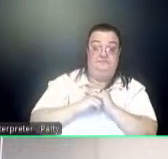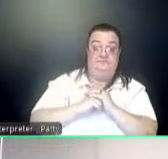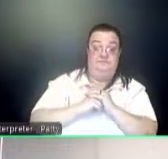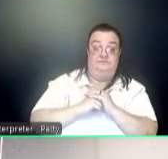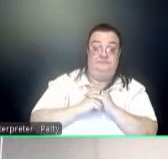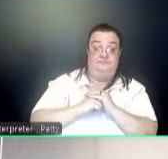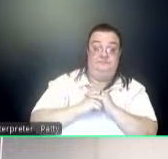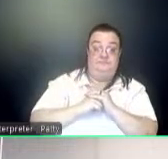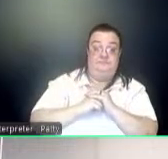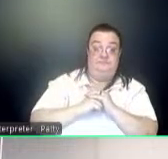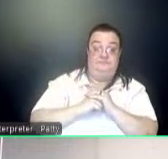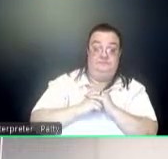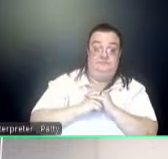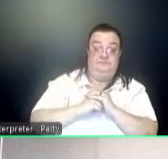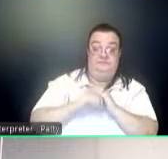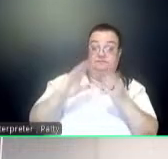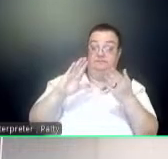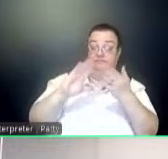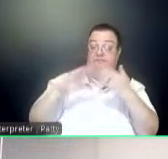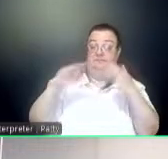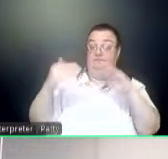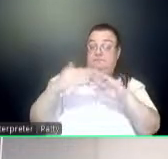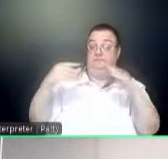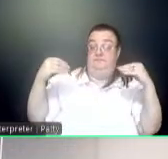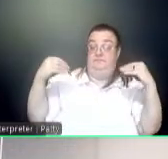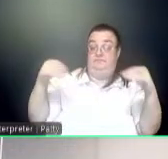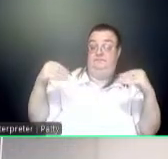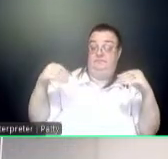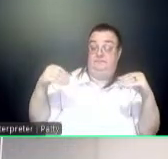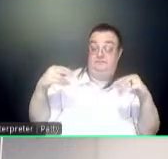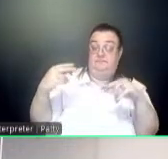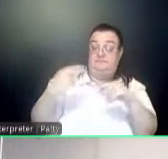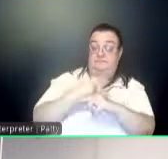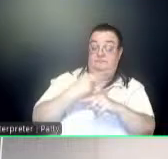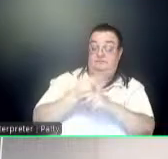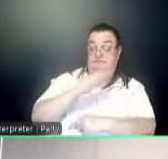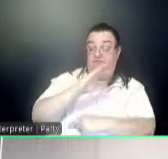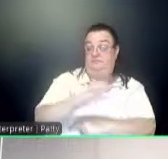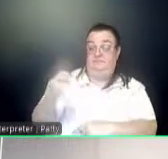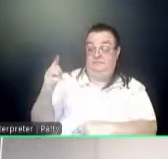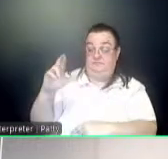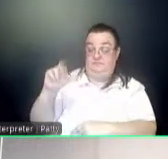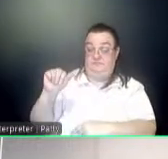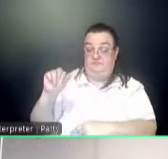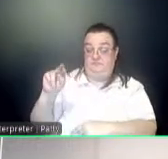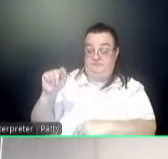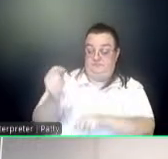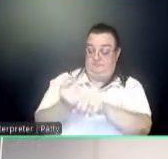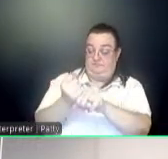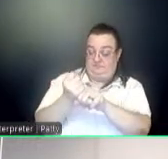The community market uses their grant on an annual basis.